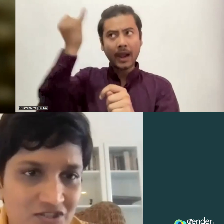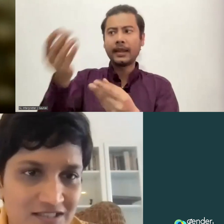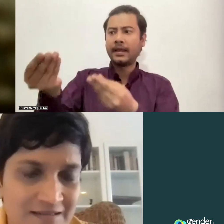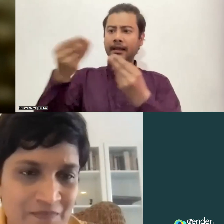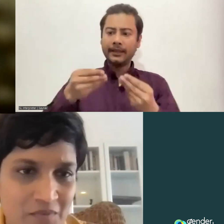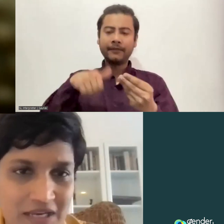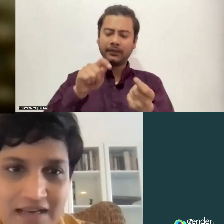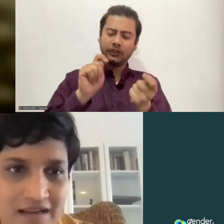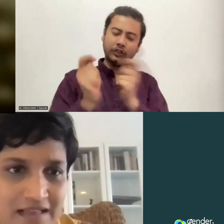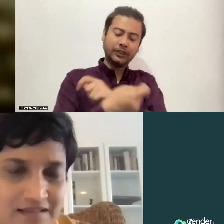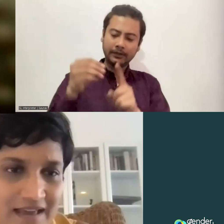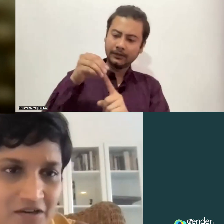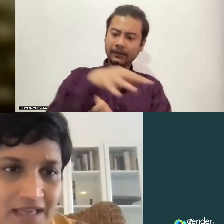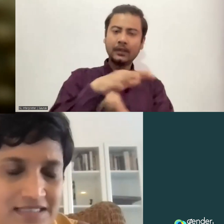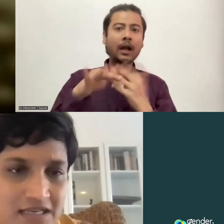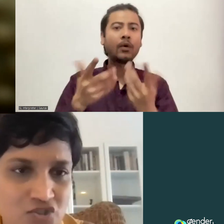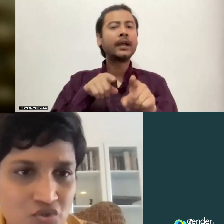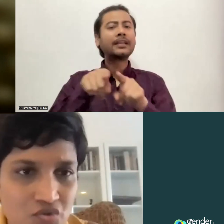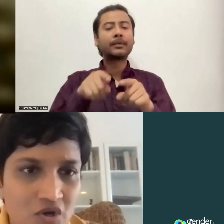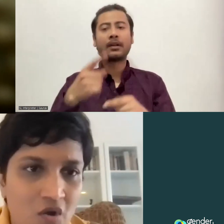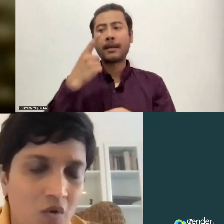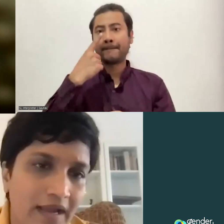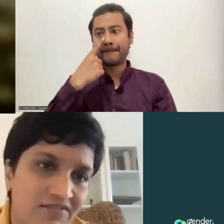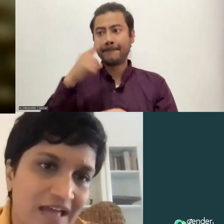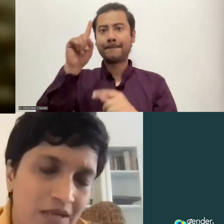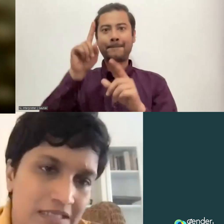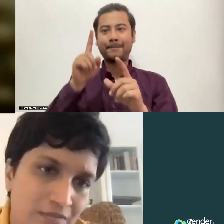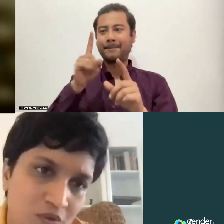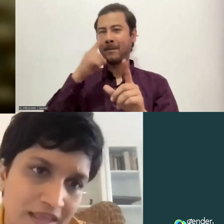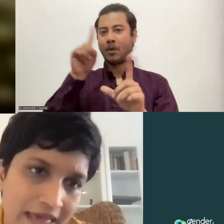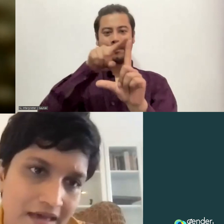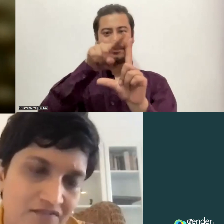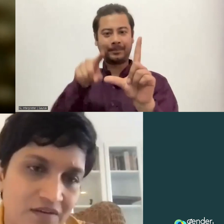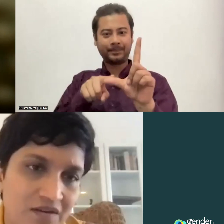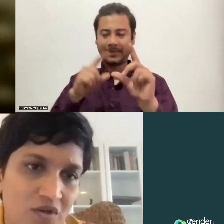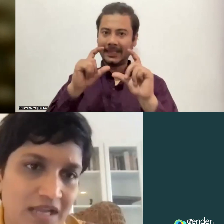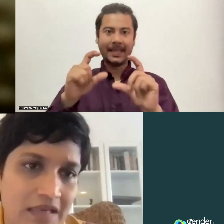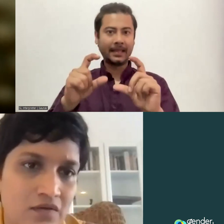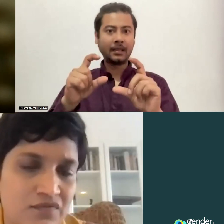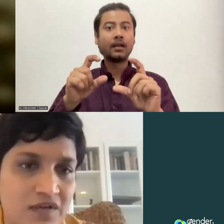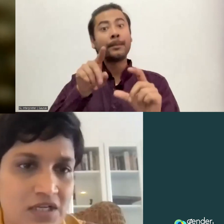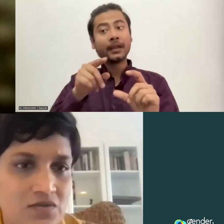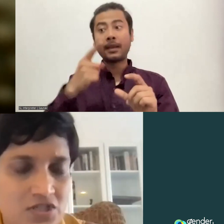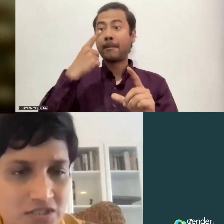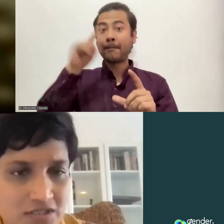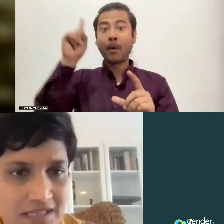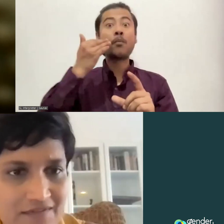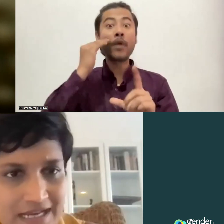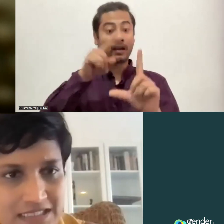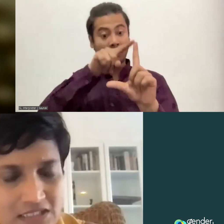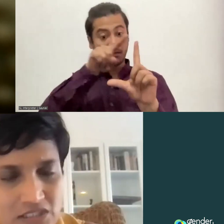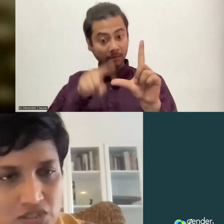not just prenatal health care. It extends to what kind of family support do they have, and what kind of nutrition